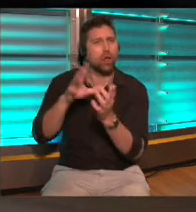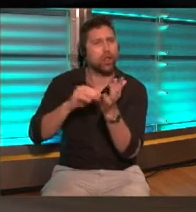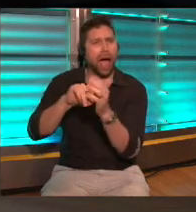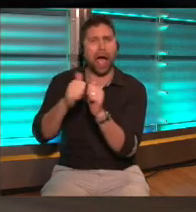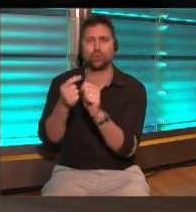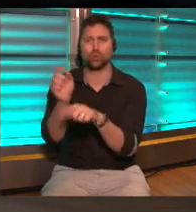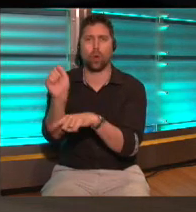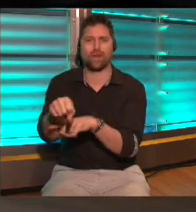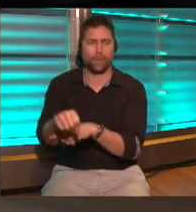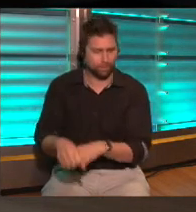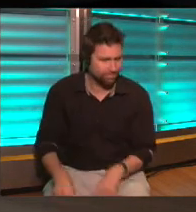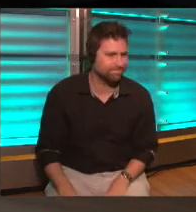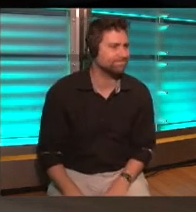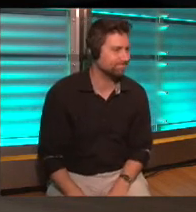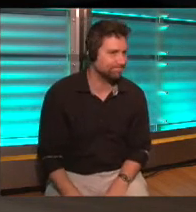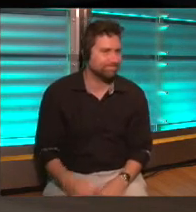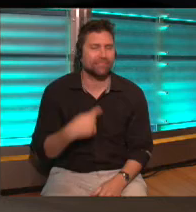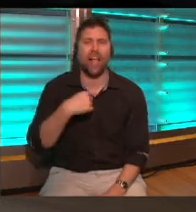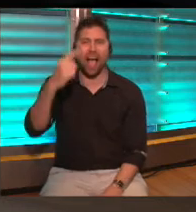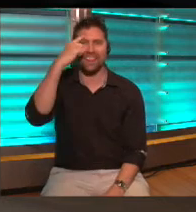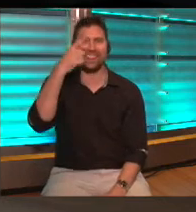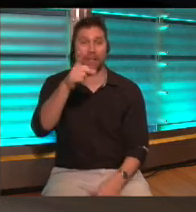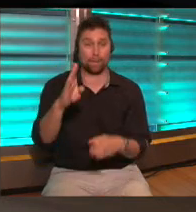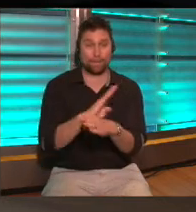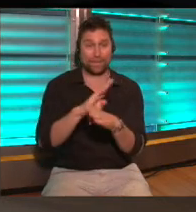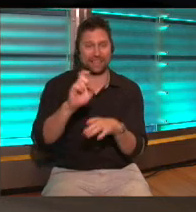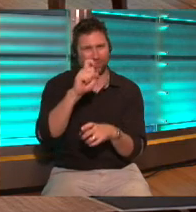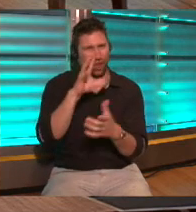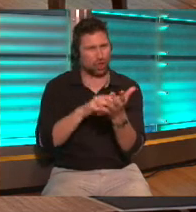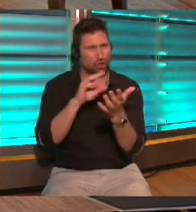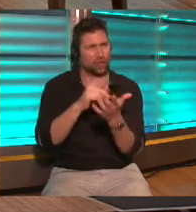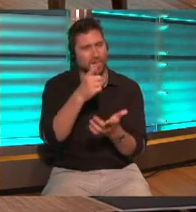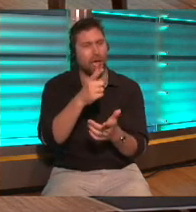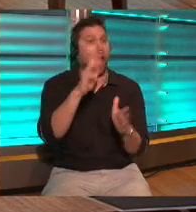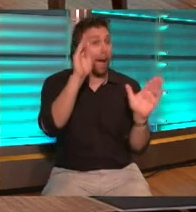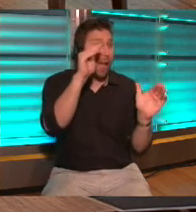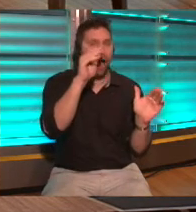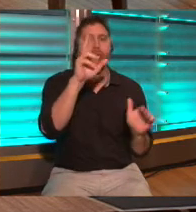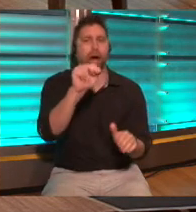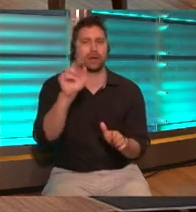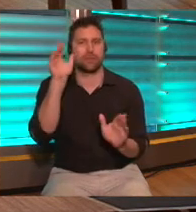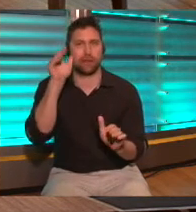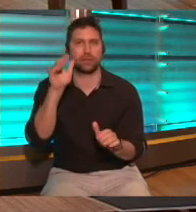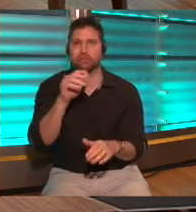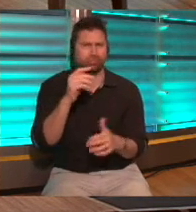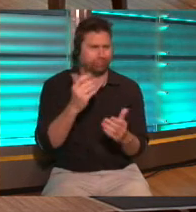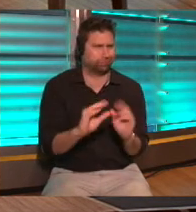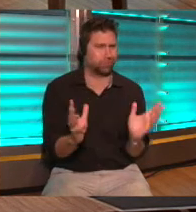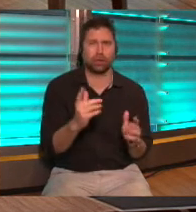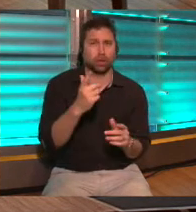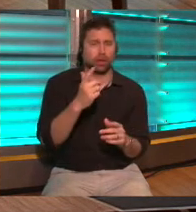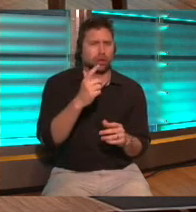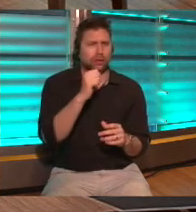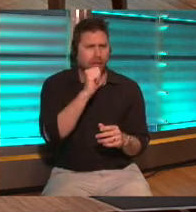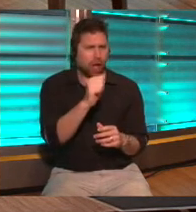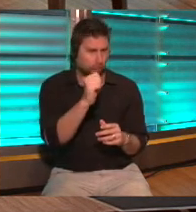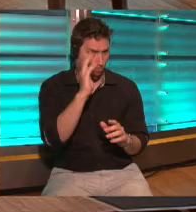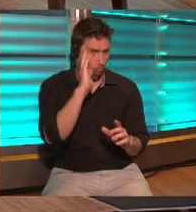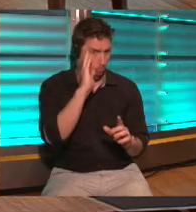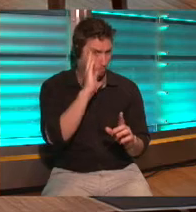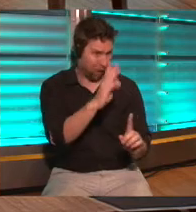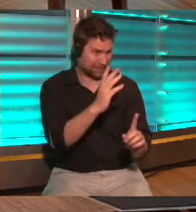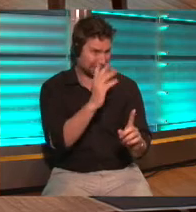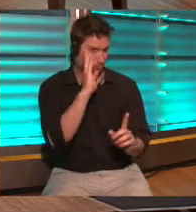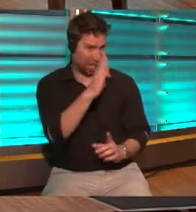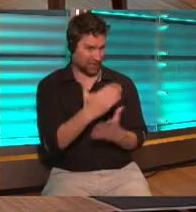overcome them. Yeah, I think in business, you really need to learn to expect the unexpected. It's not a question of if something's gonna happen, it's a question of when. And so,